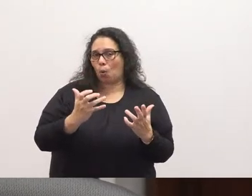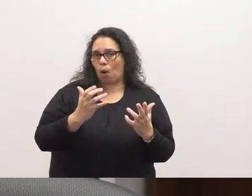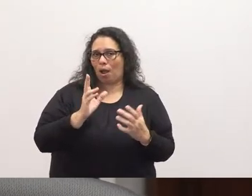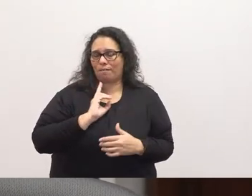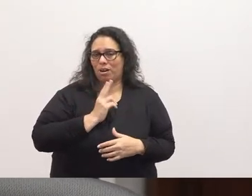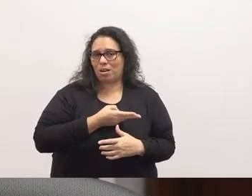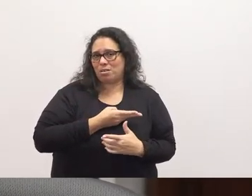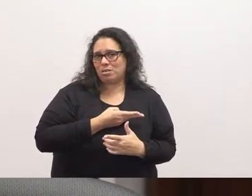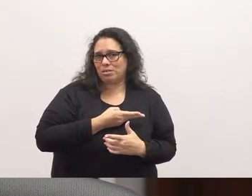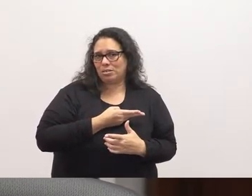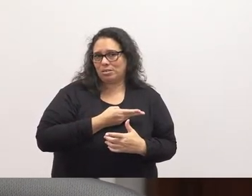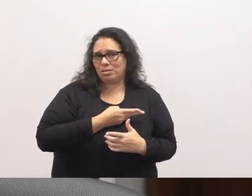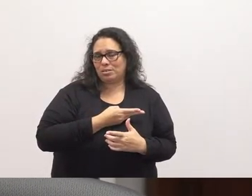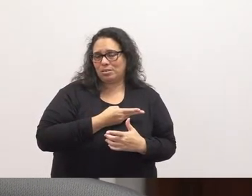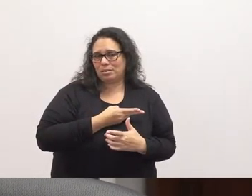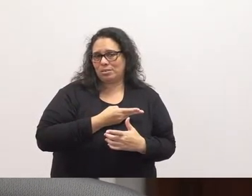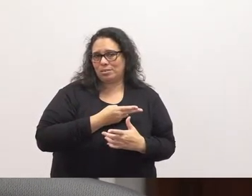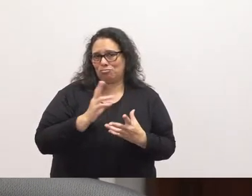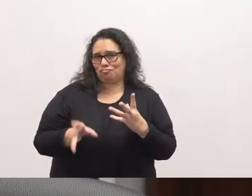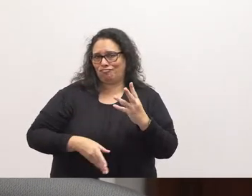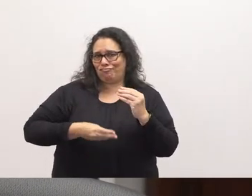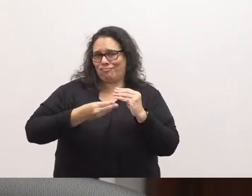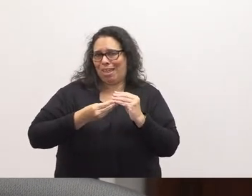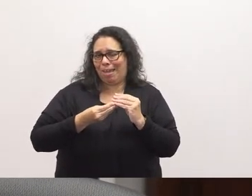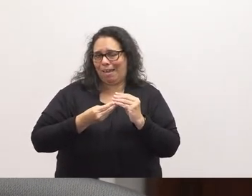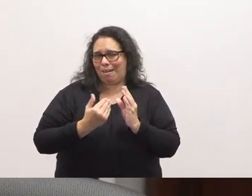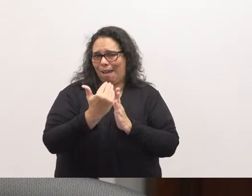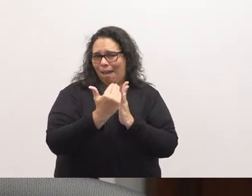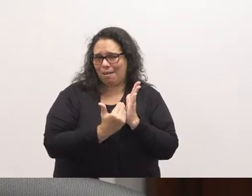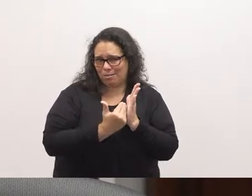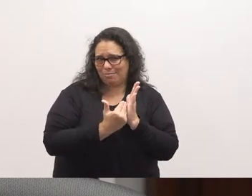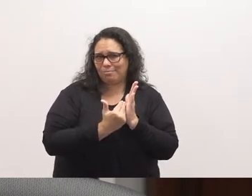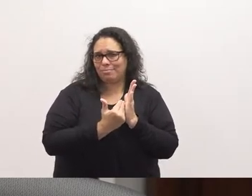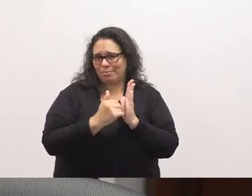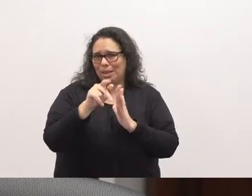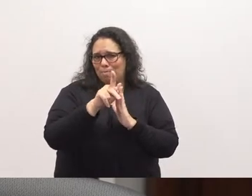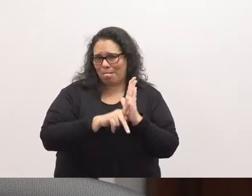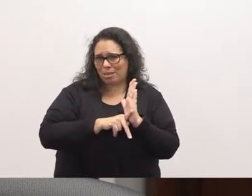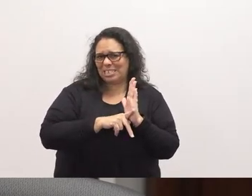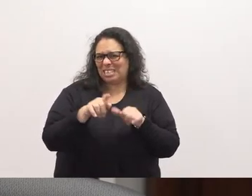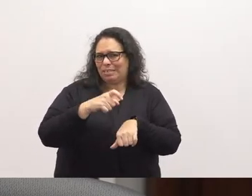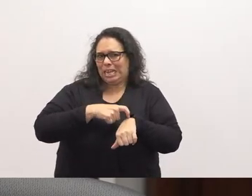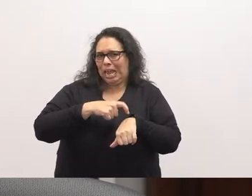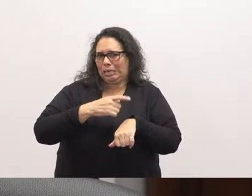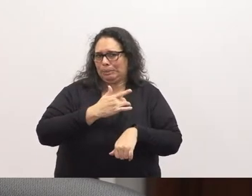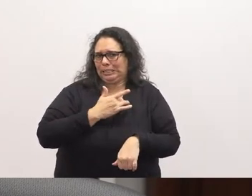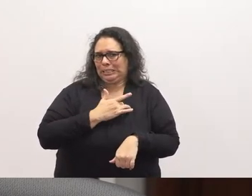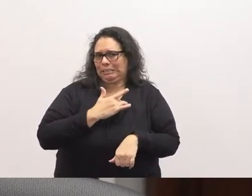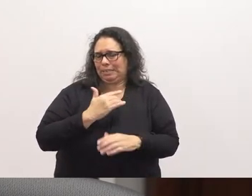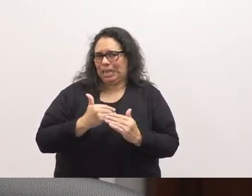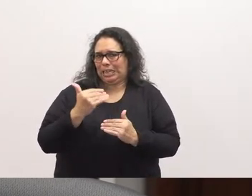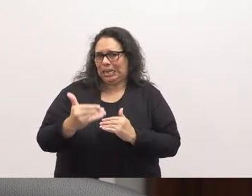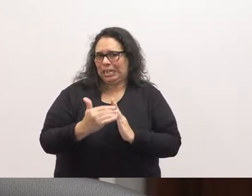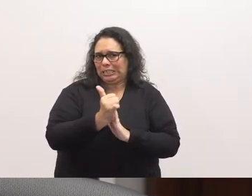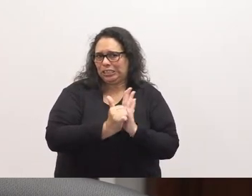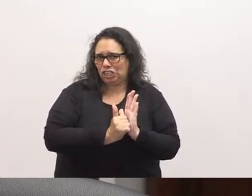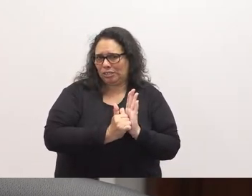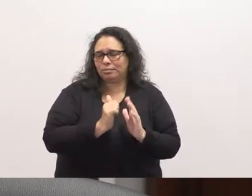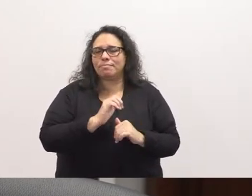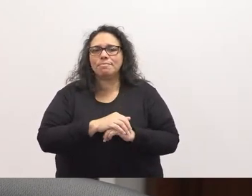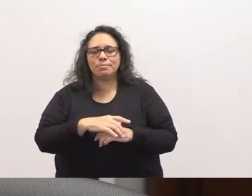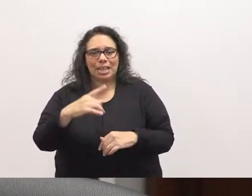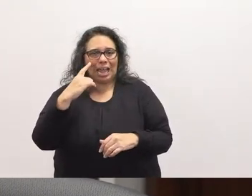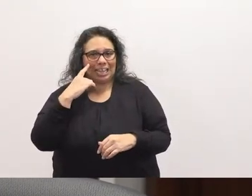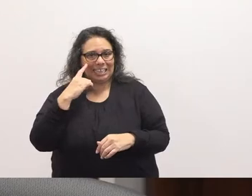to put an item, since some of these policies are time sensitive, on the next agenda. I think